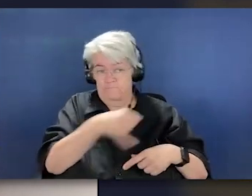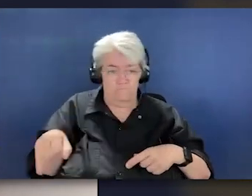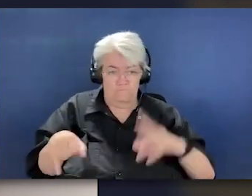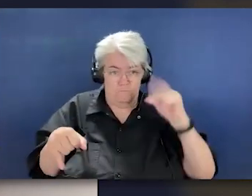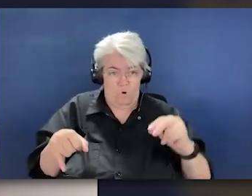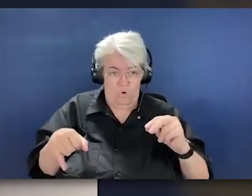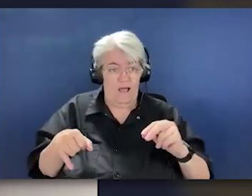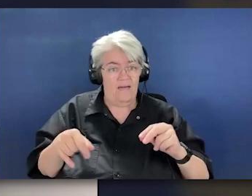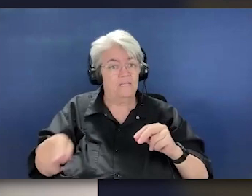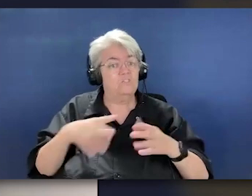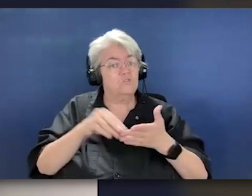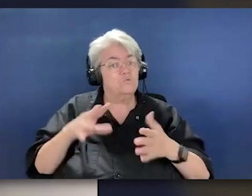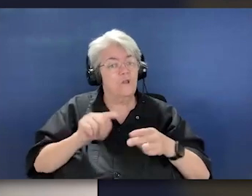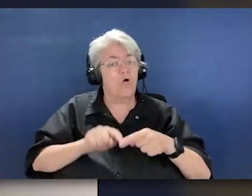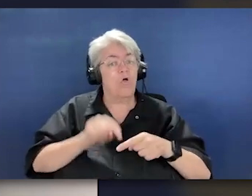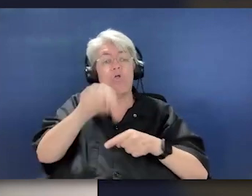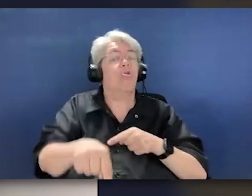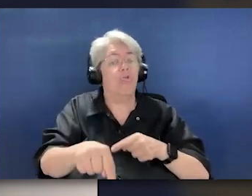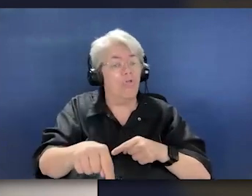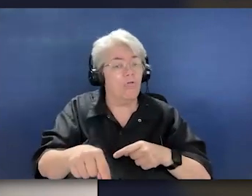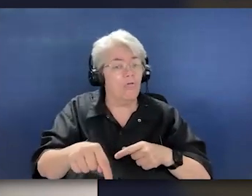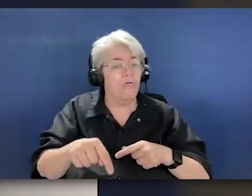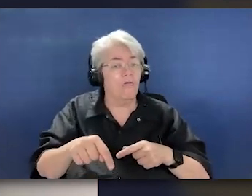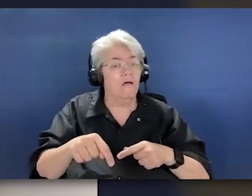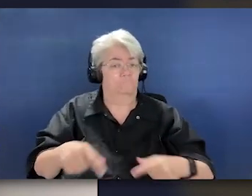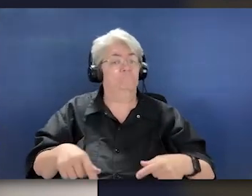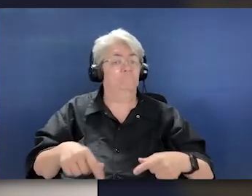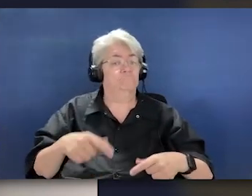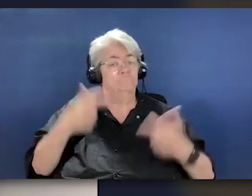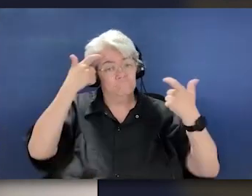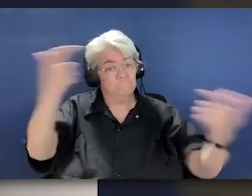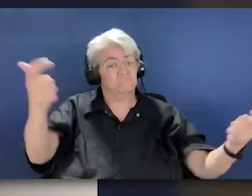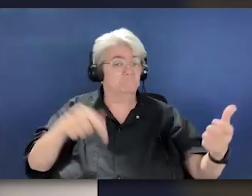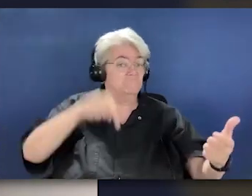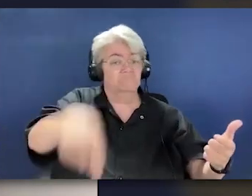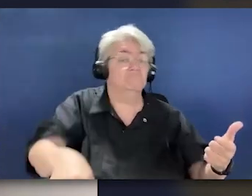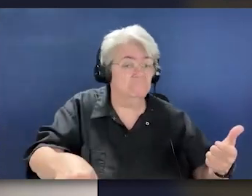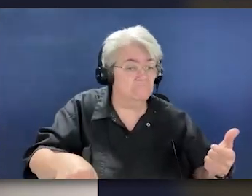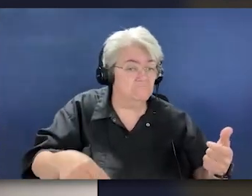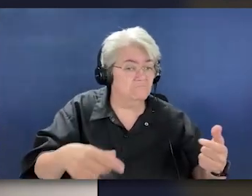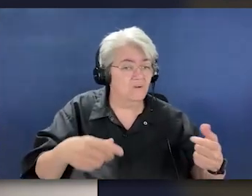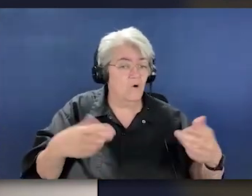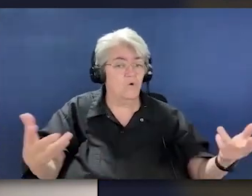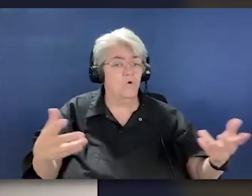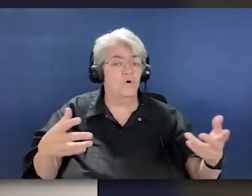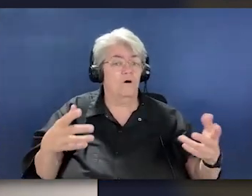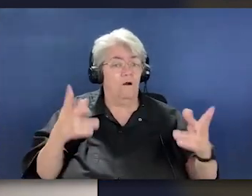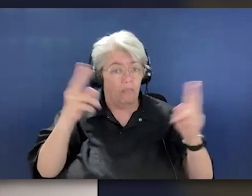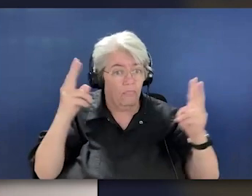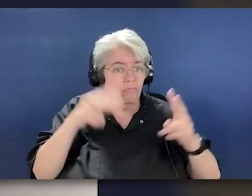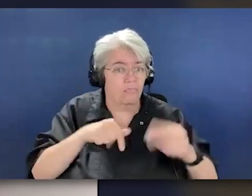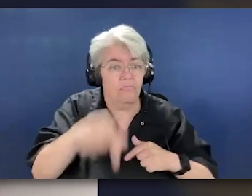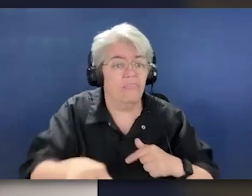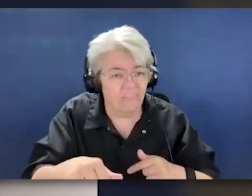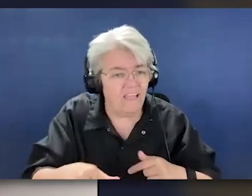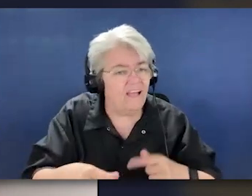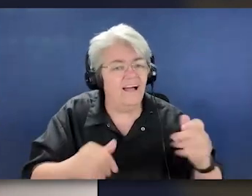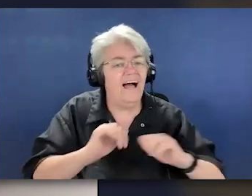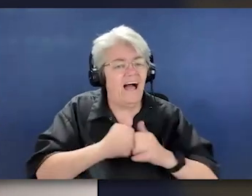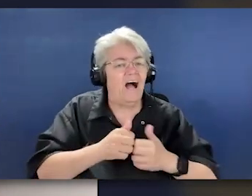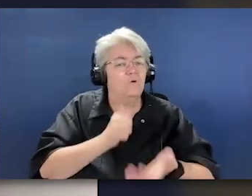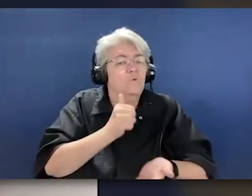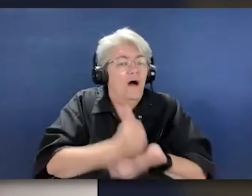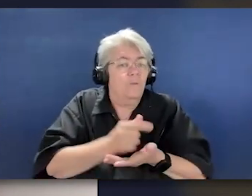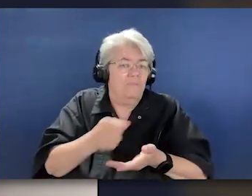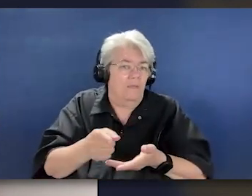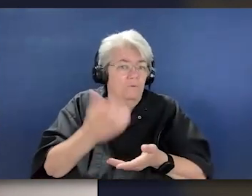but there, you know, how you help them navigate that line is really important.